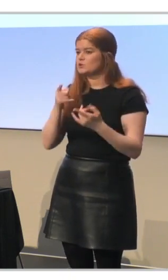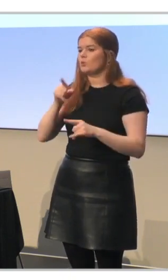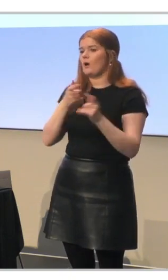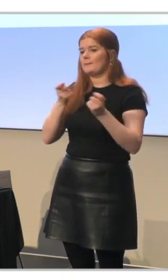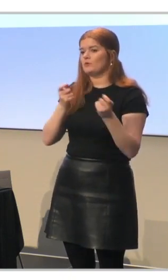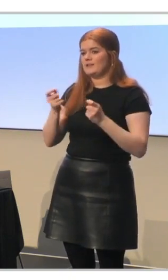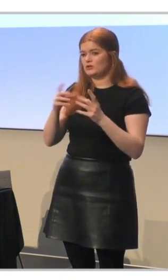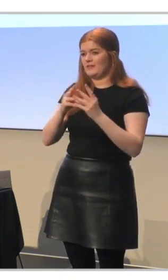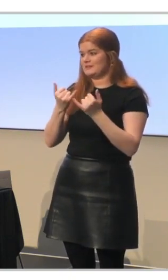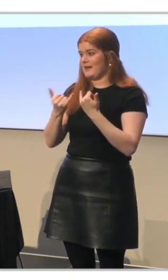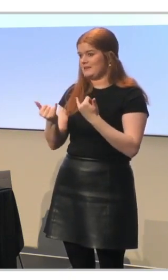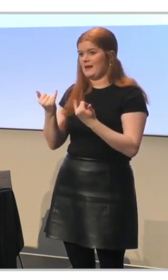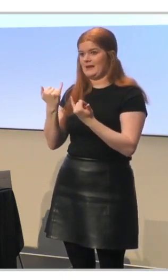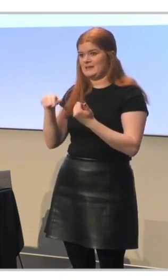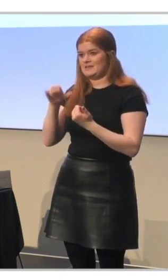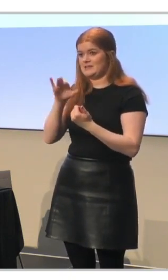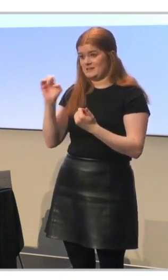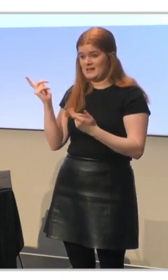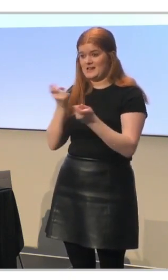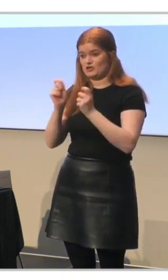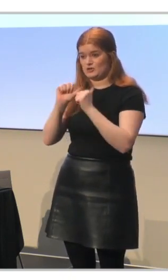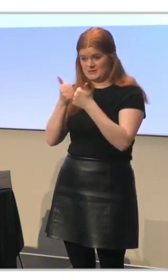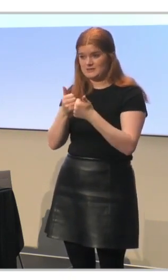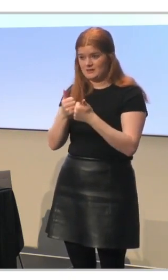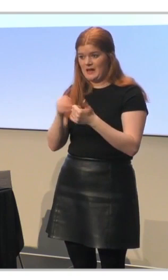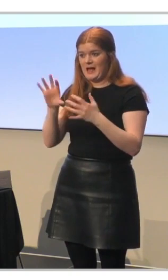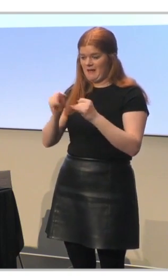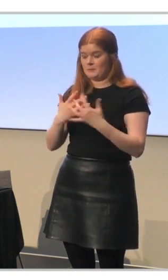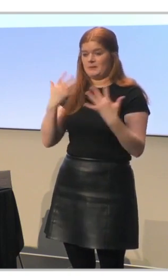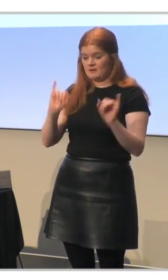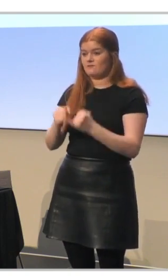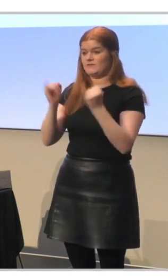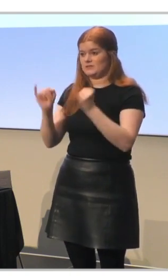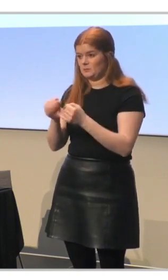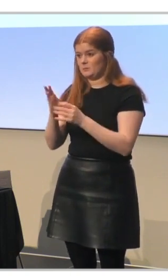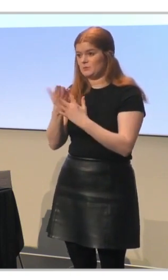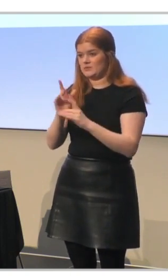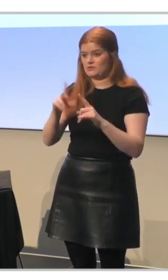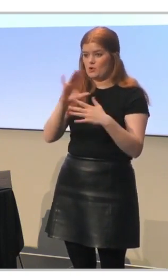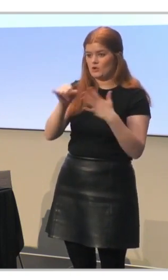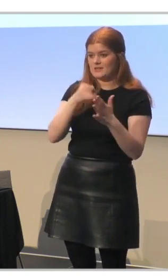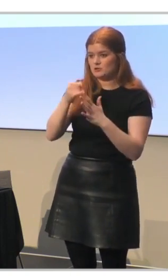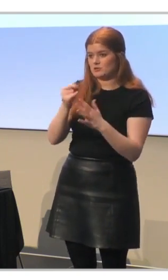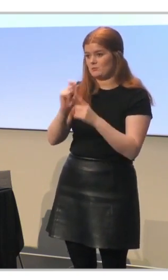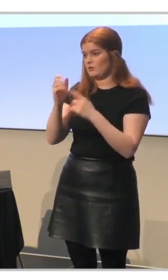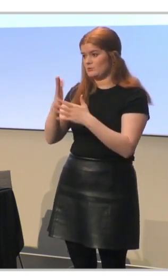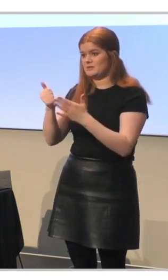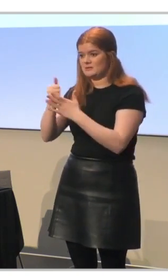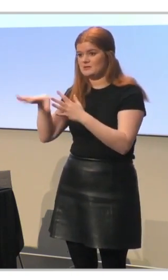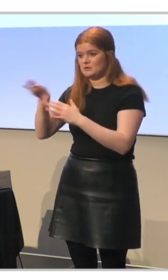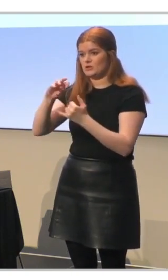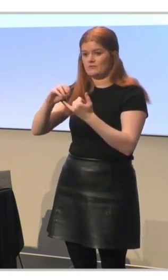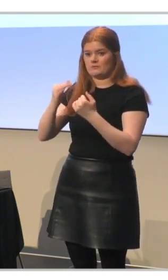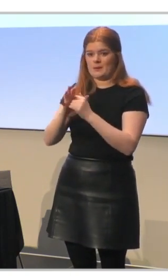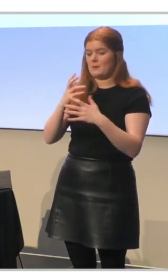national agencies like the NCSE have become increasingly complex organisational professional entities with emerging complexities on